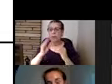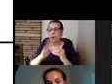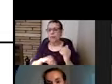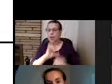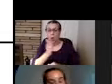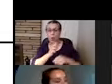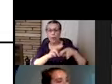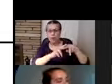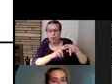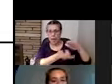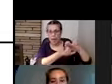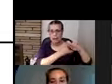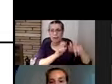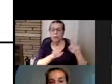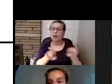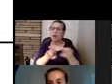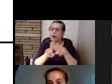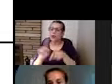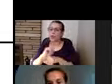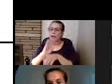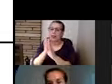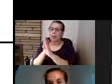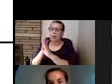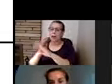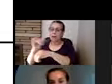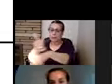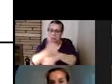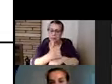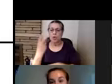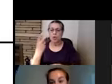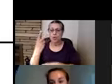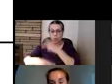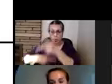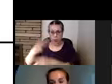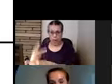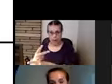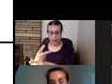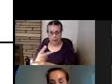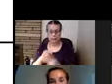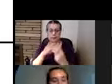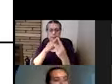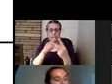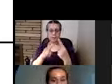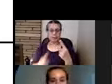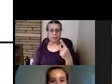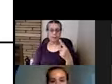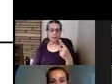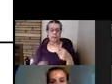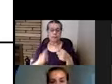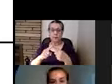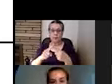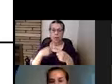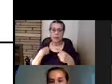stops across the system. There are two types of fare vending machines that we will be deploying across the network, station fare